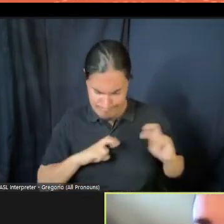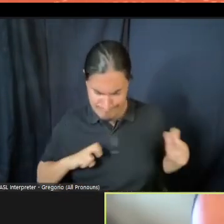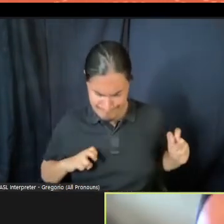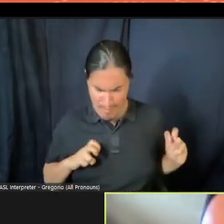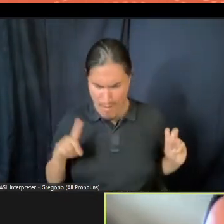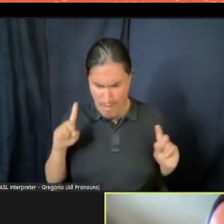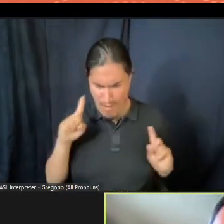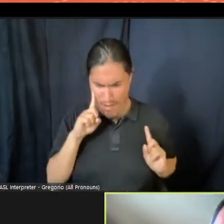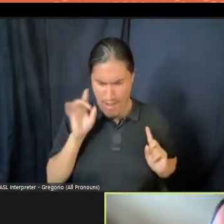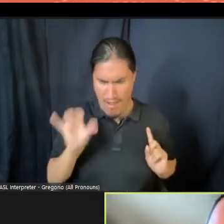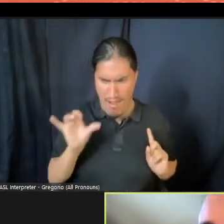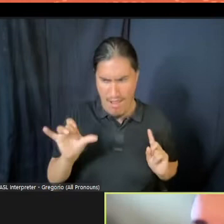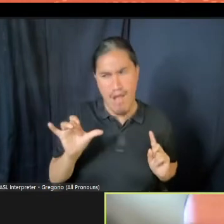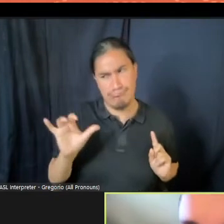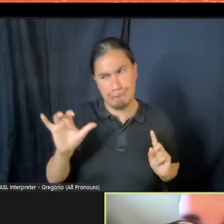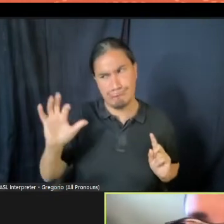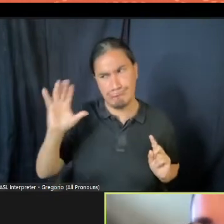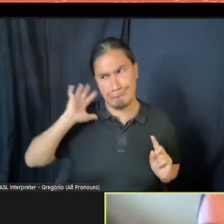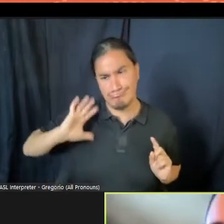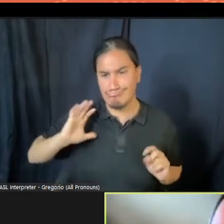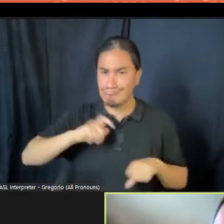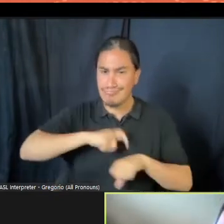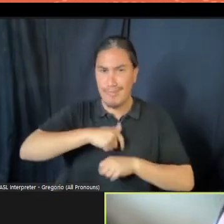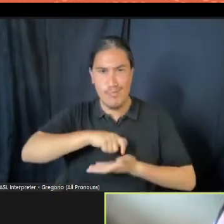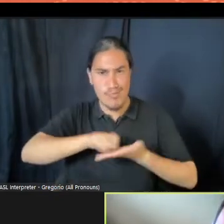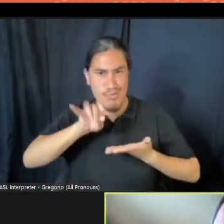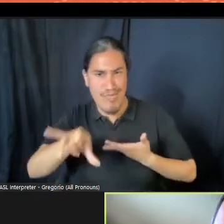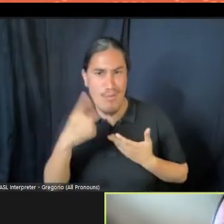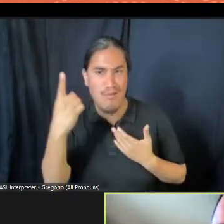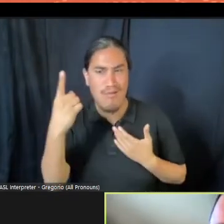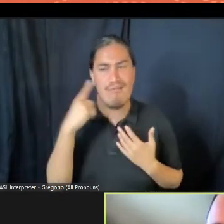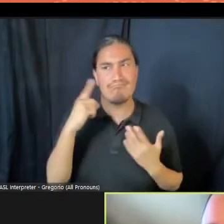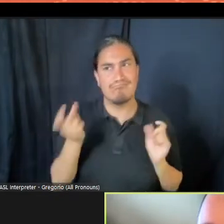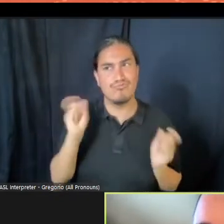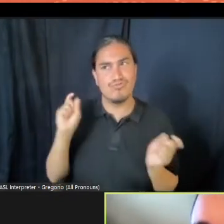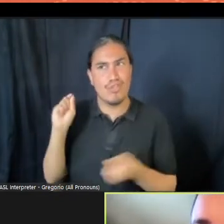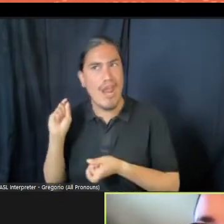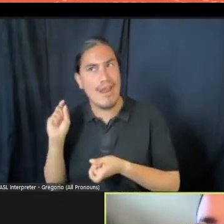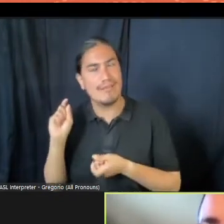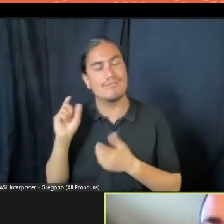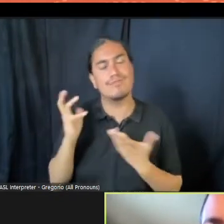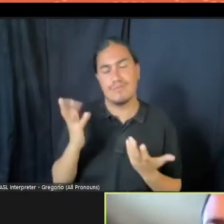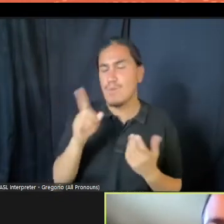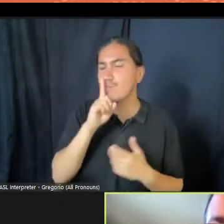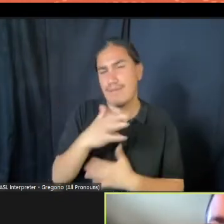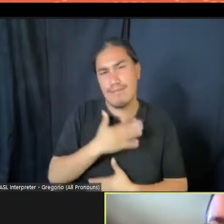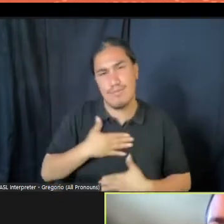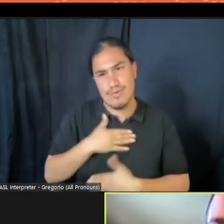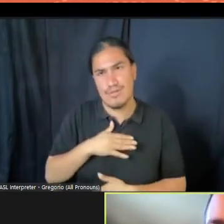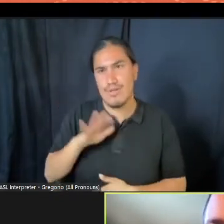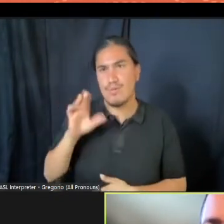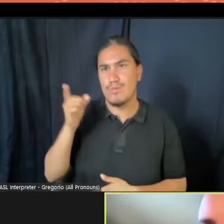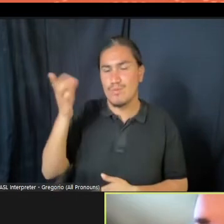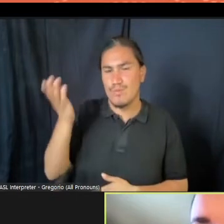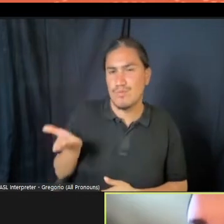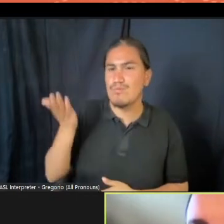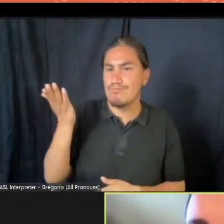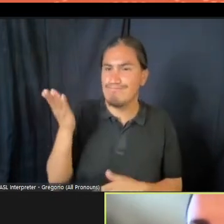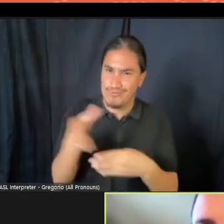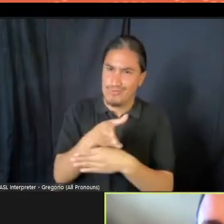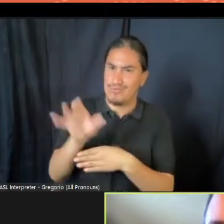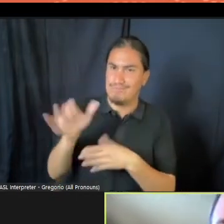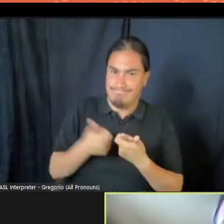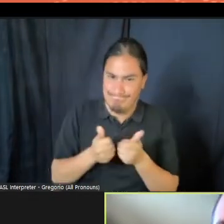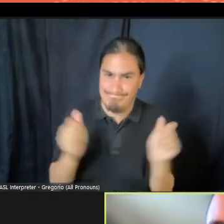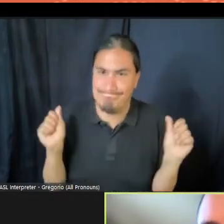yeah, it's been a while, and some thoughts have shifted and evolved. So I really appreciate you, sharing so openly